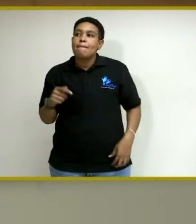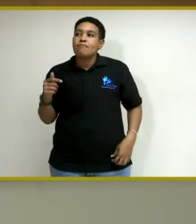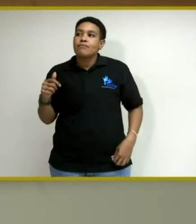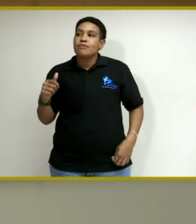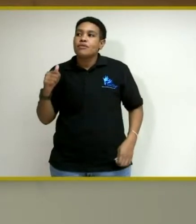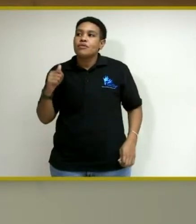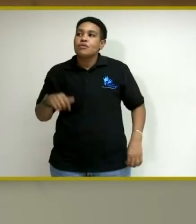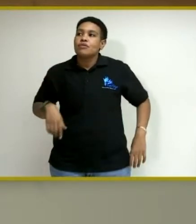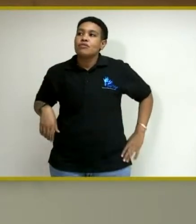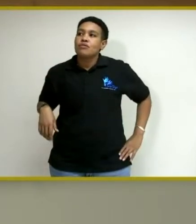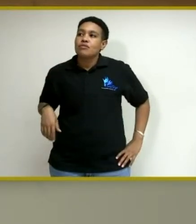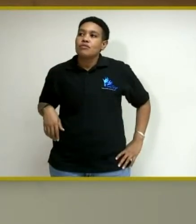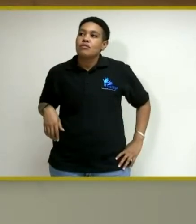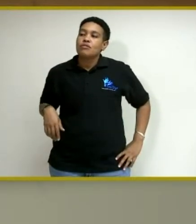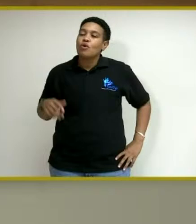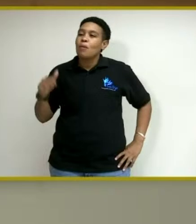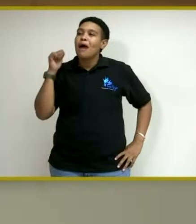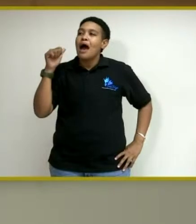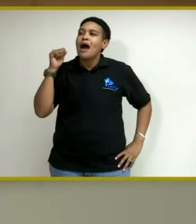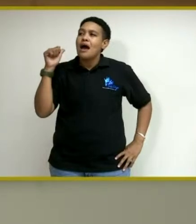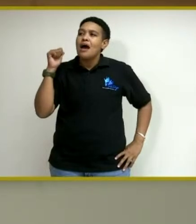go towards the